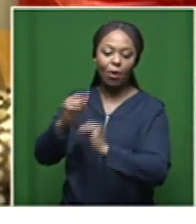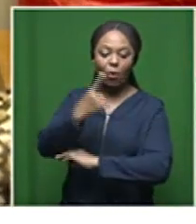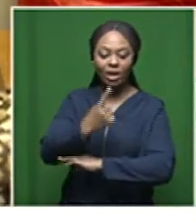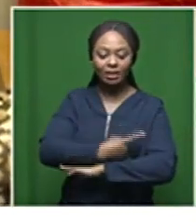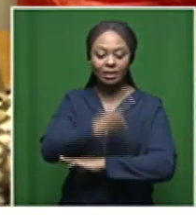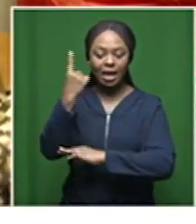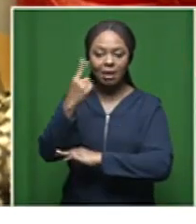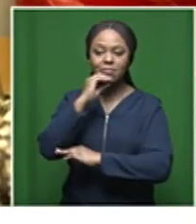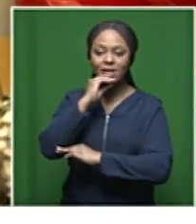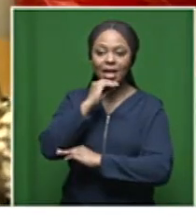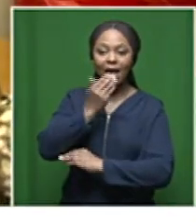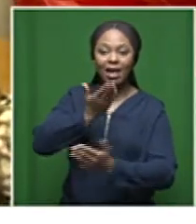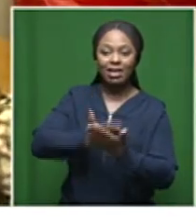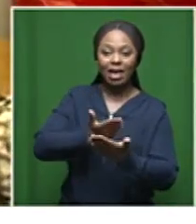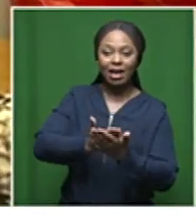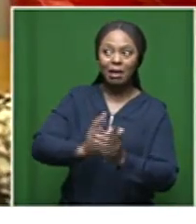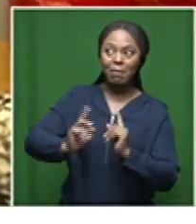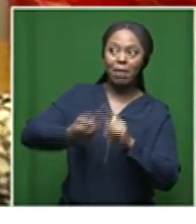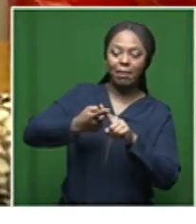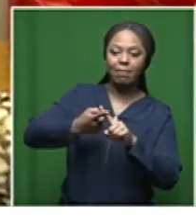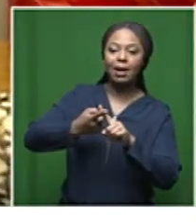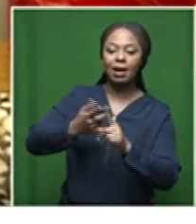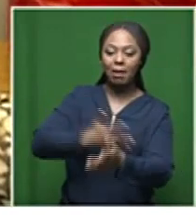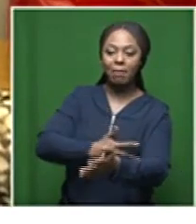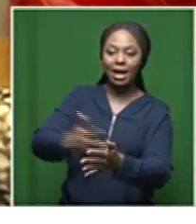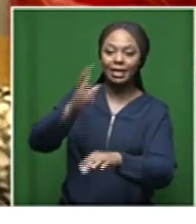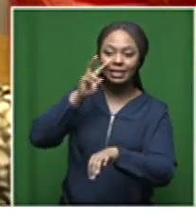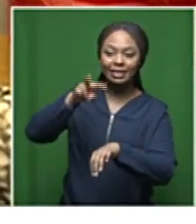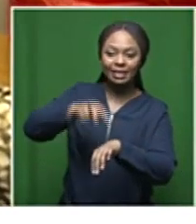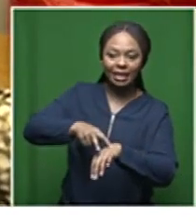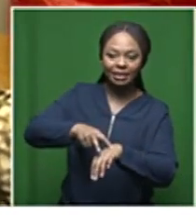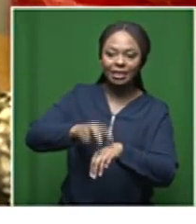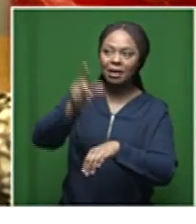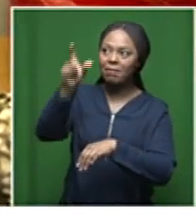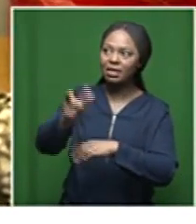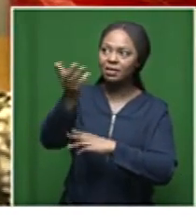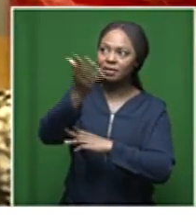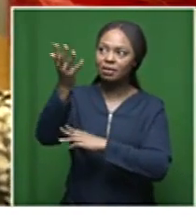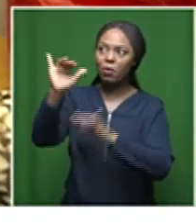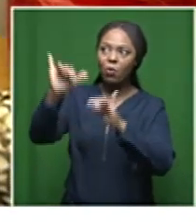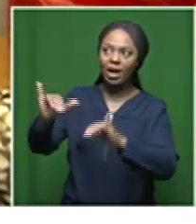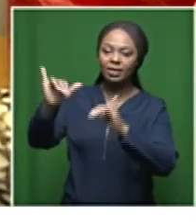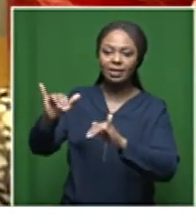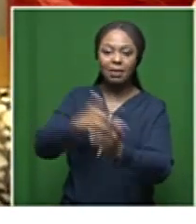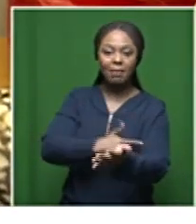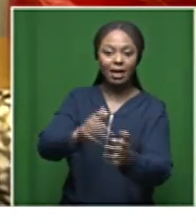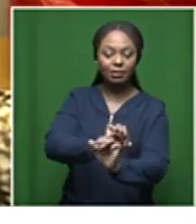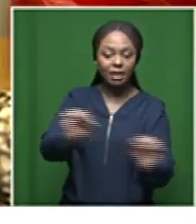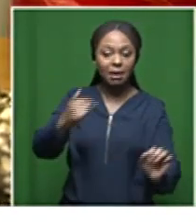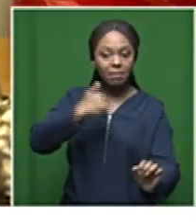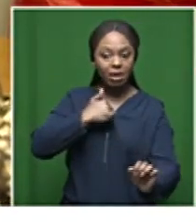blood O is the one that is needed. Somebody is waiting there for your blood. So I'm